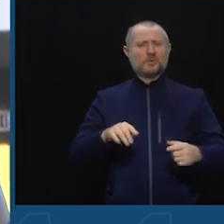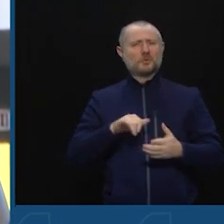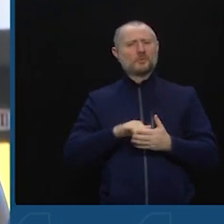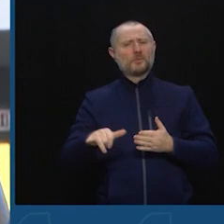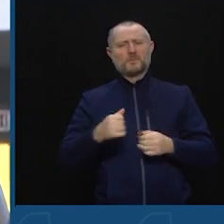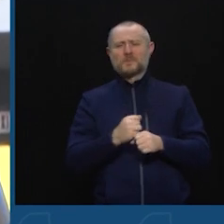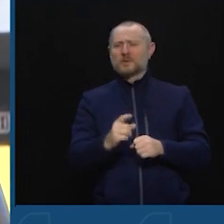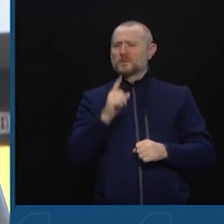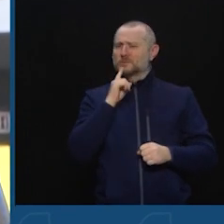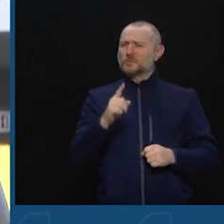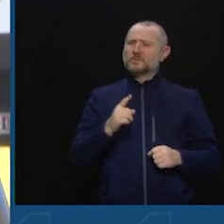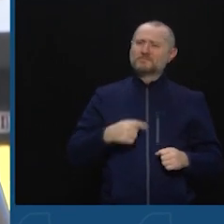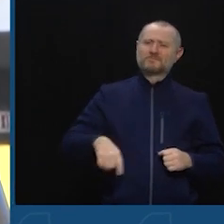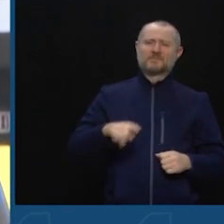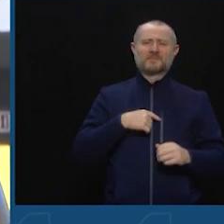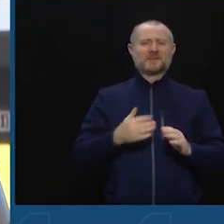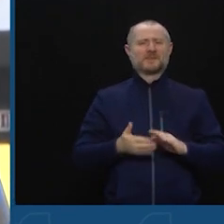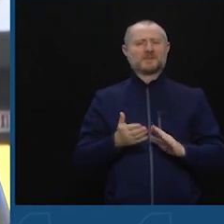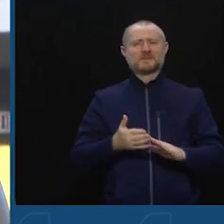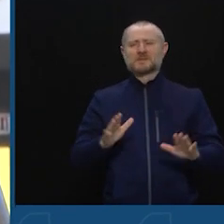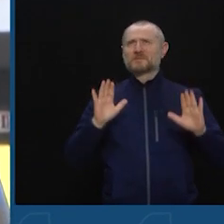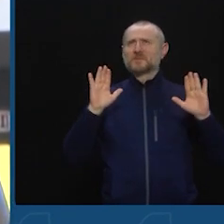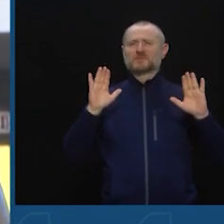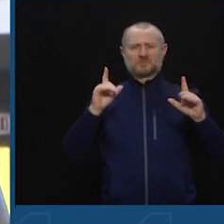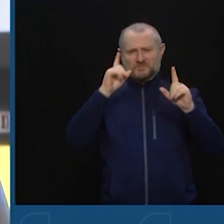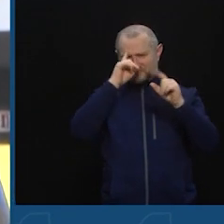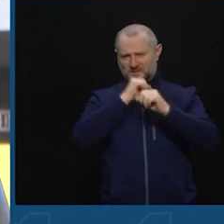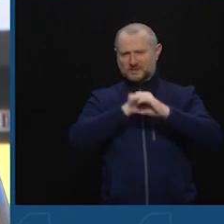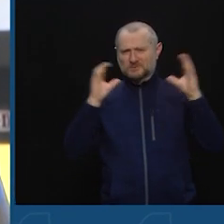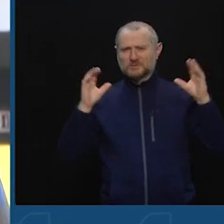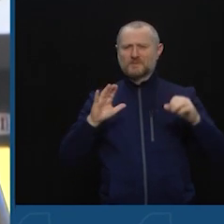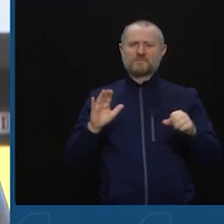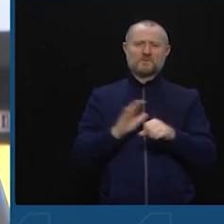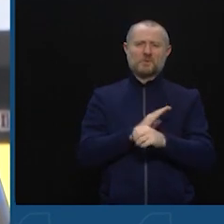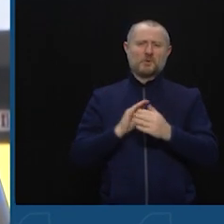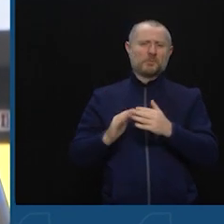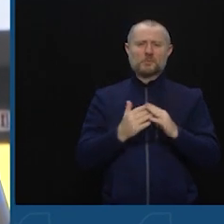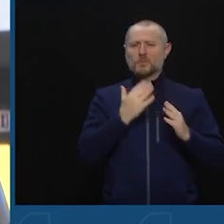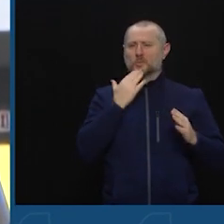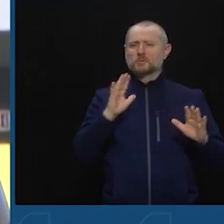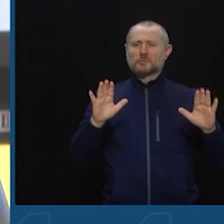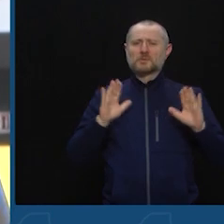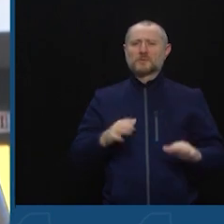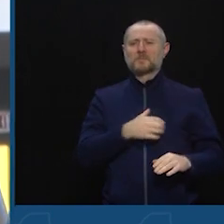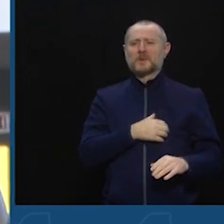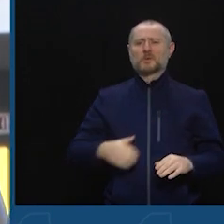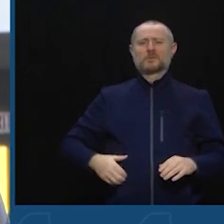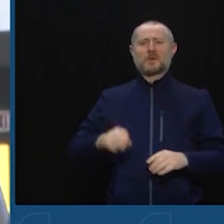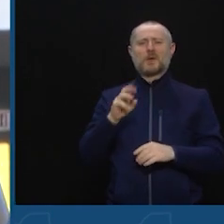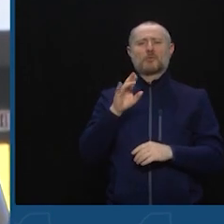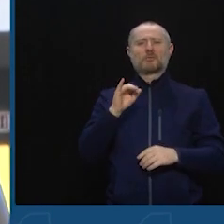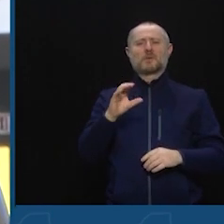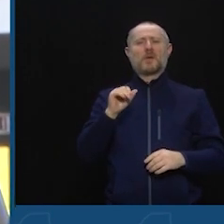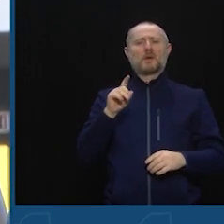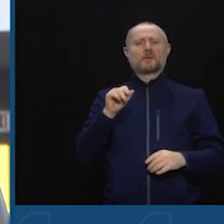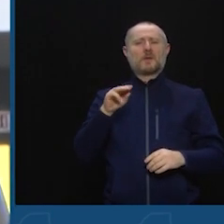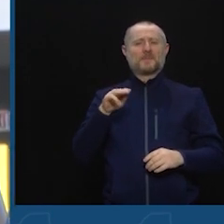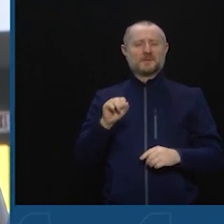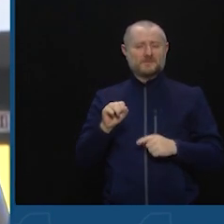we execute an incredible vision for this entire community. And I want to thank our great mayor, Eric Adams, for joining us here today.